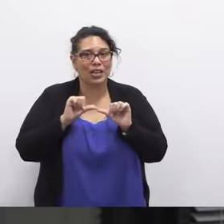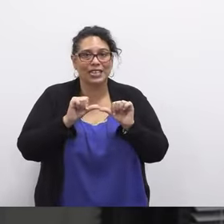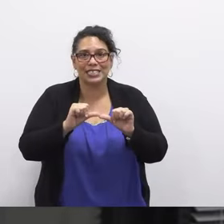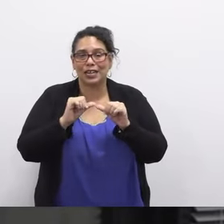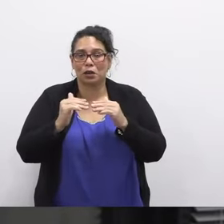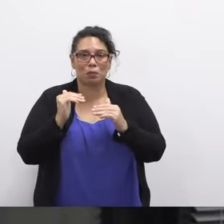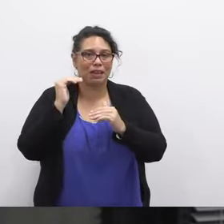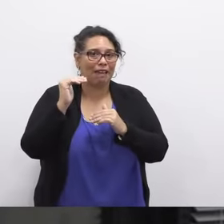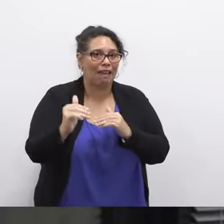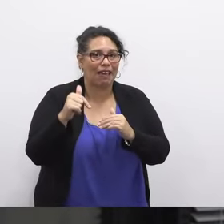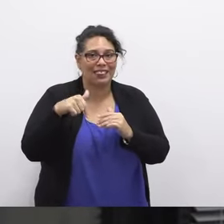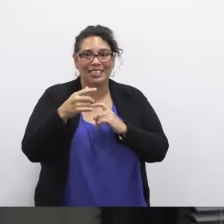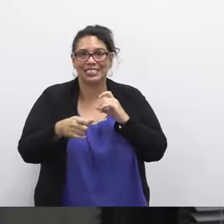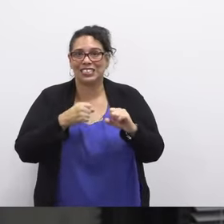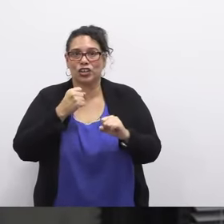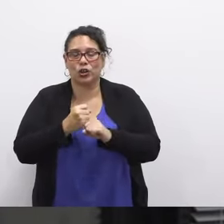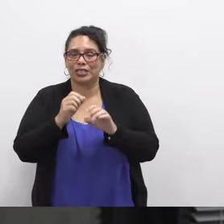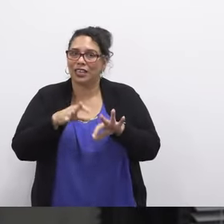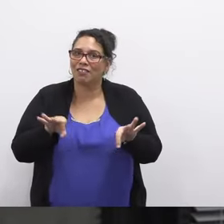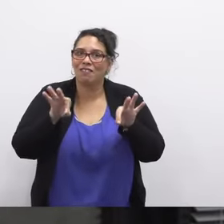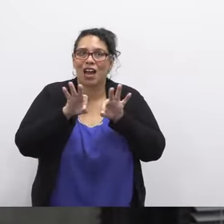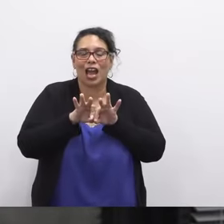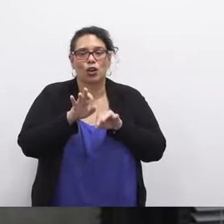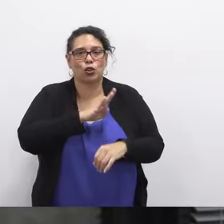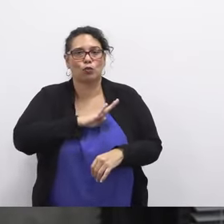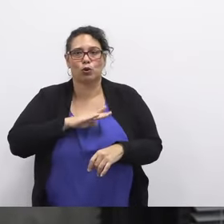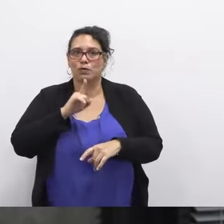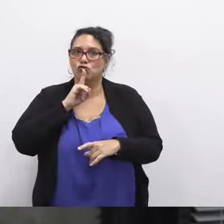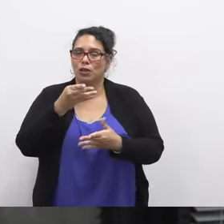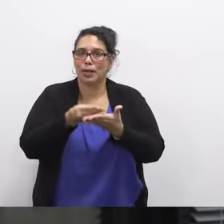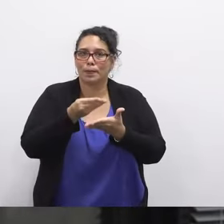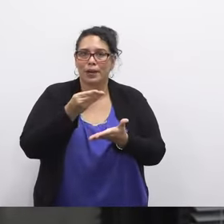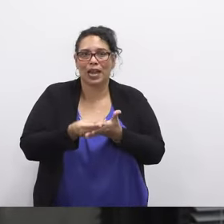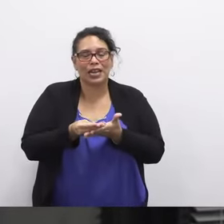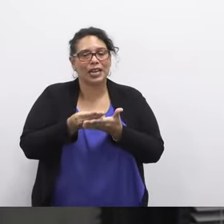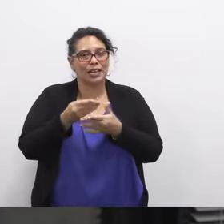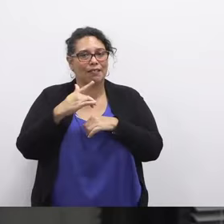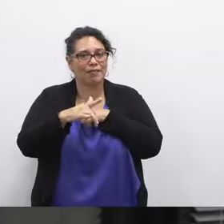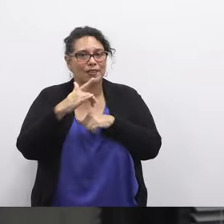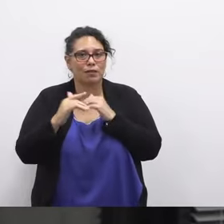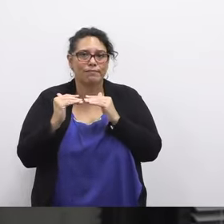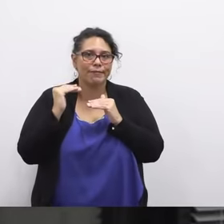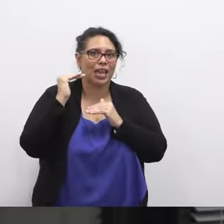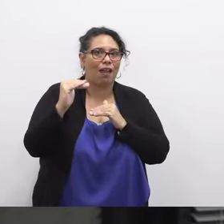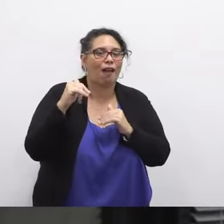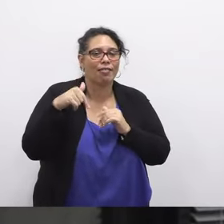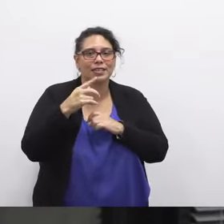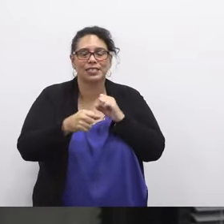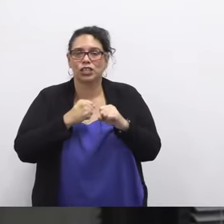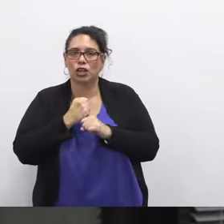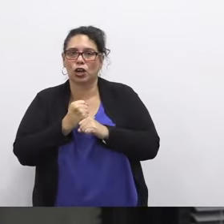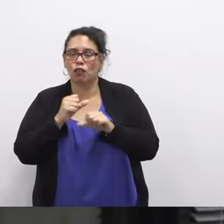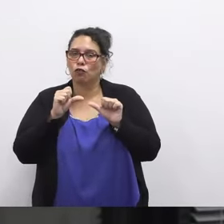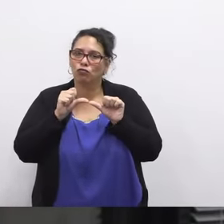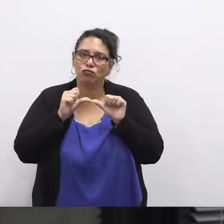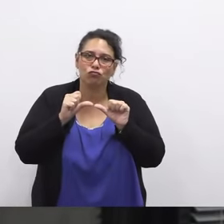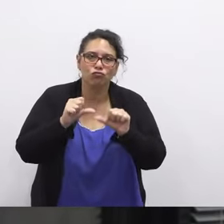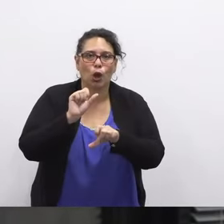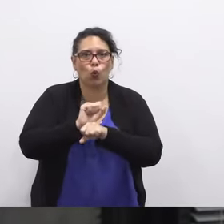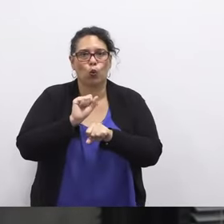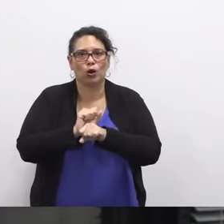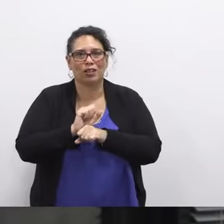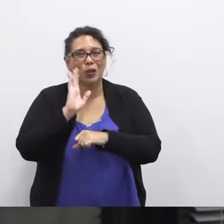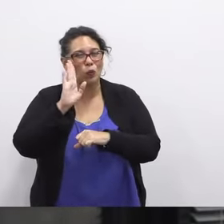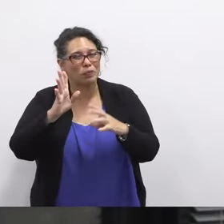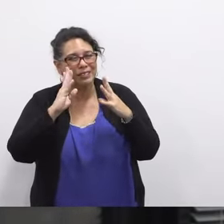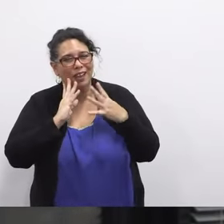beyond this year, it is vital that the board ensure that funding is available beyond this year for this work to continue. It would be a shame